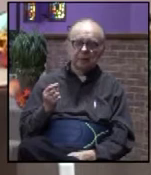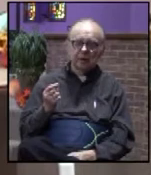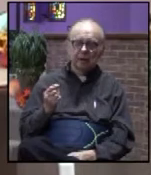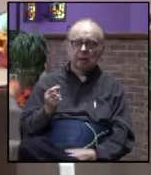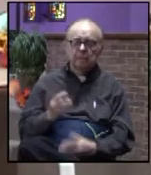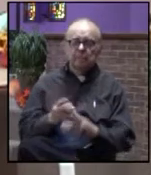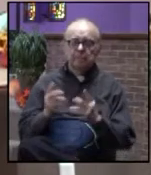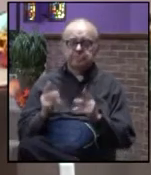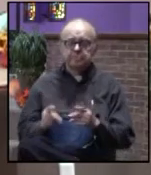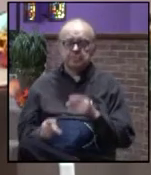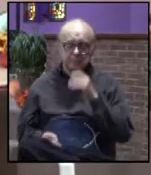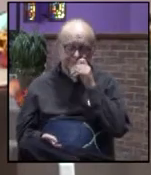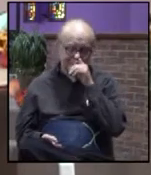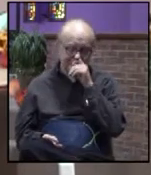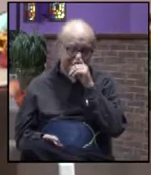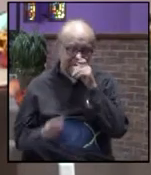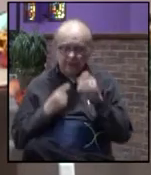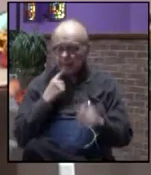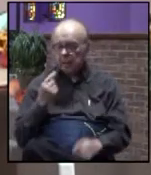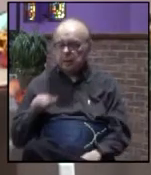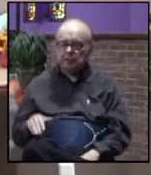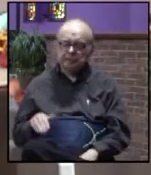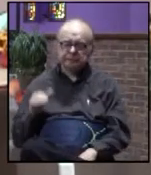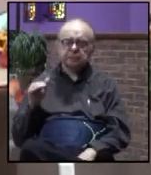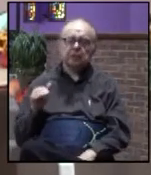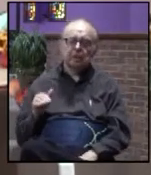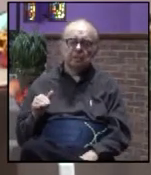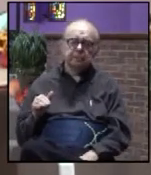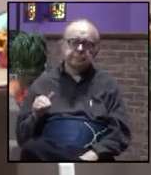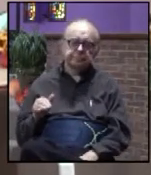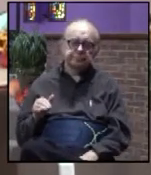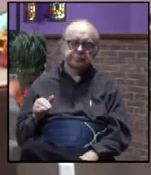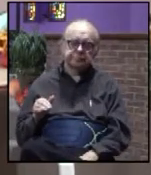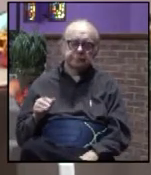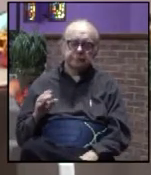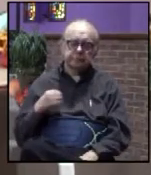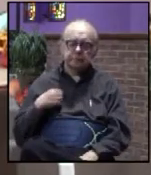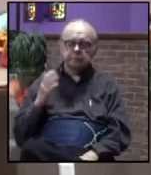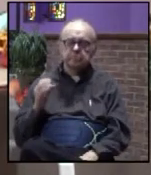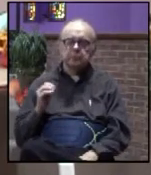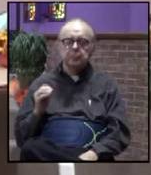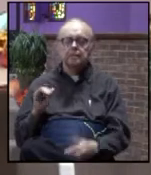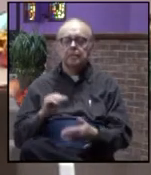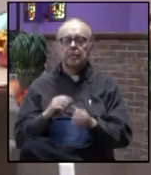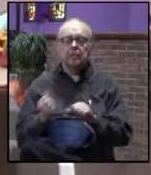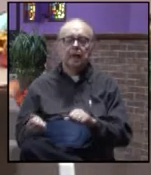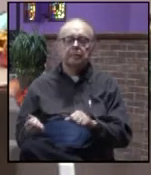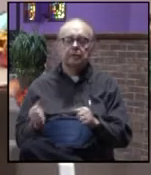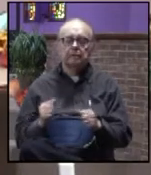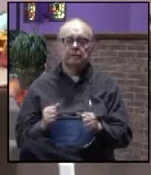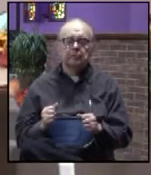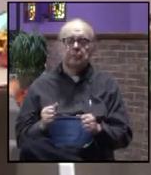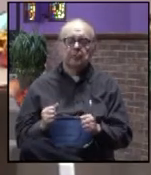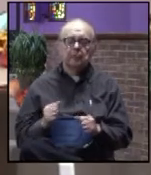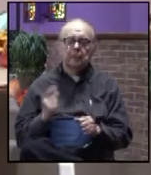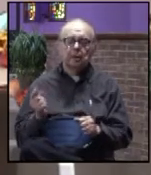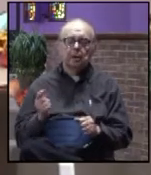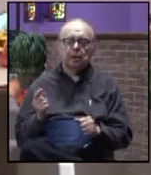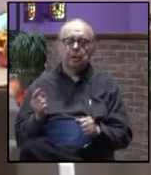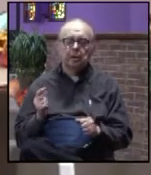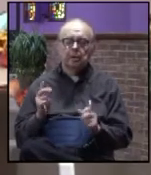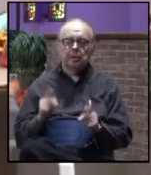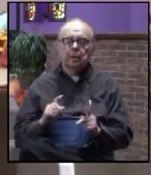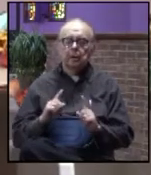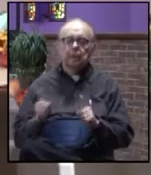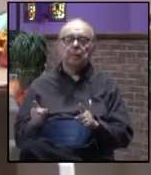somebody, I think I told you I grew up being taught that Baptists was the only ones that was going to heaven